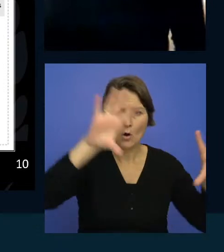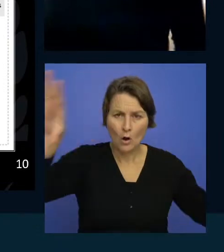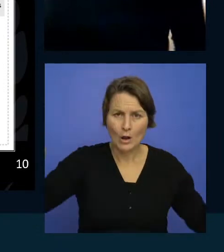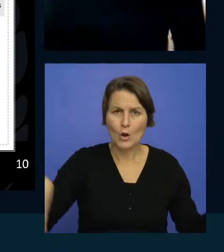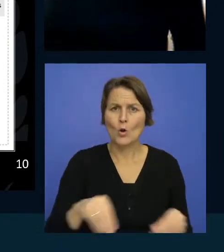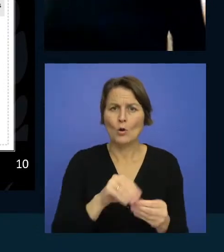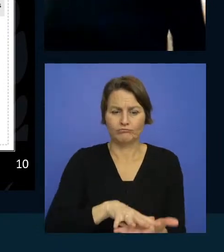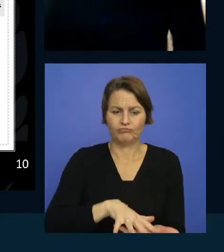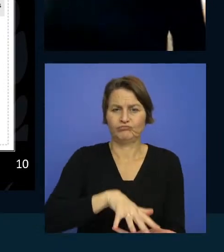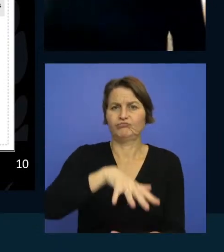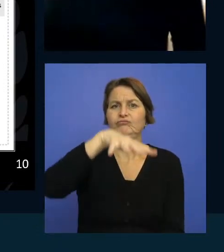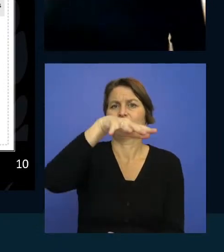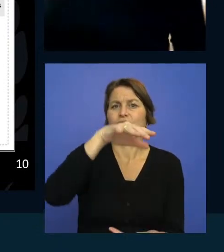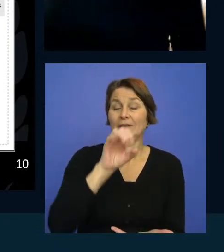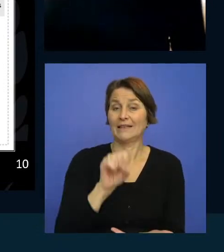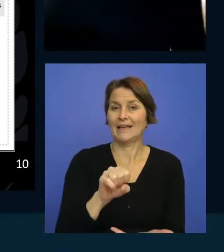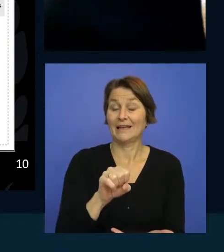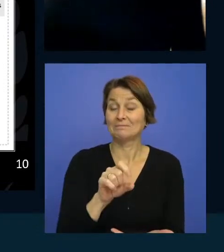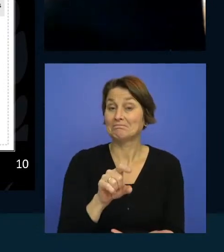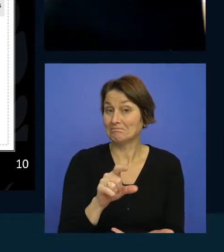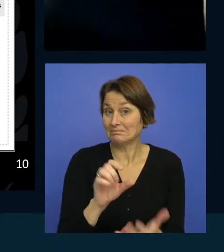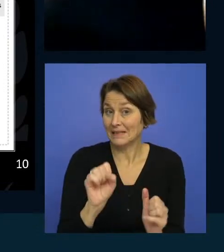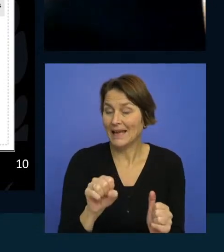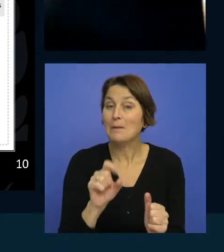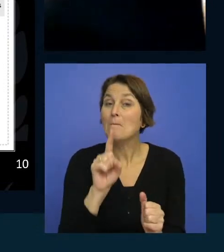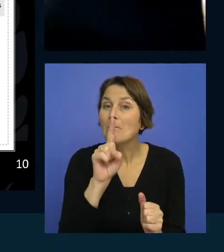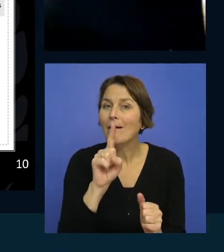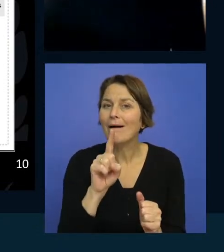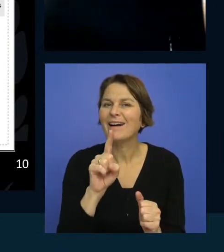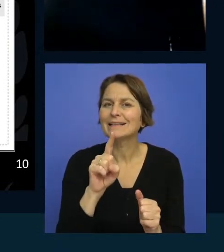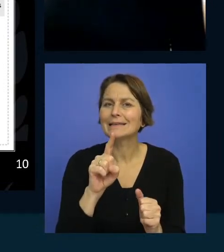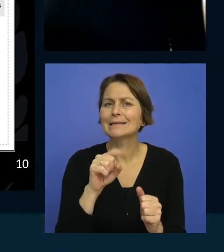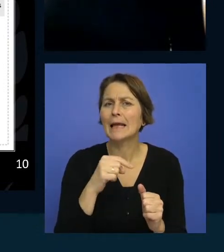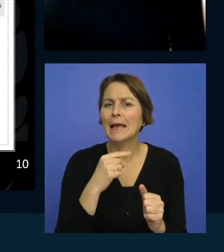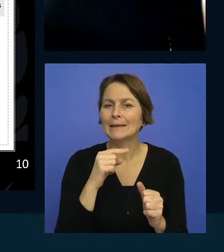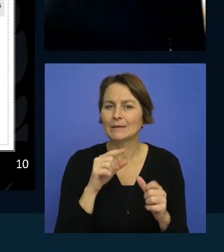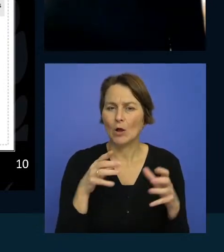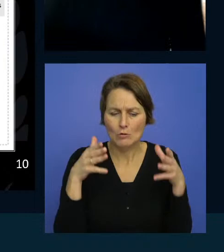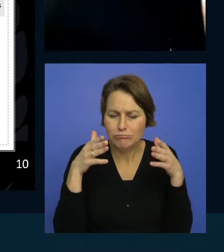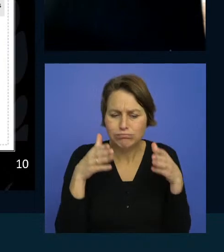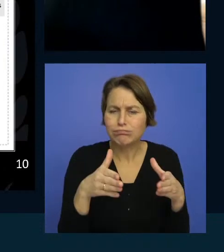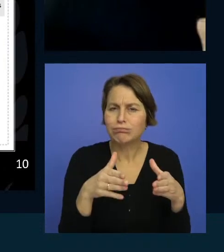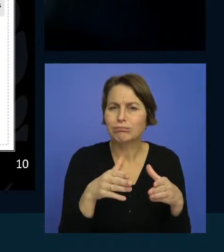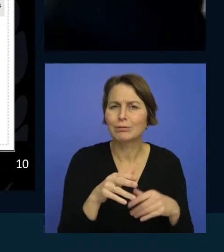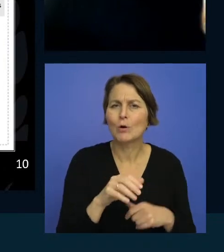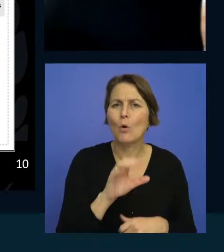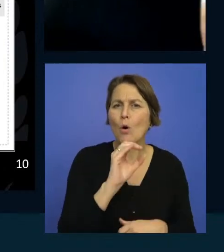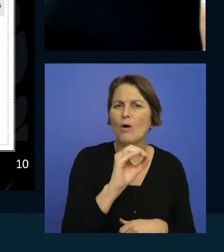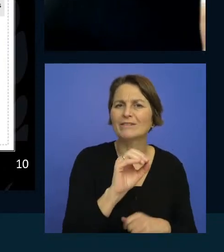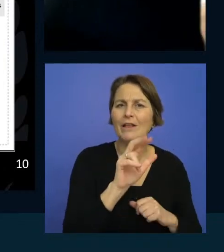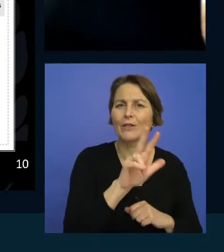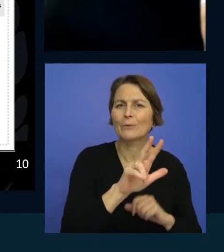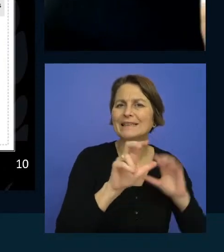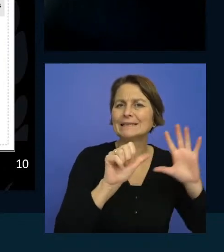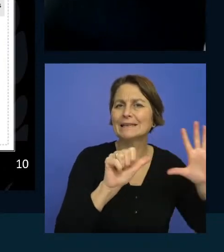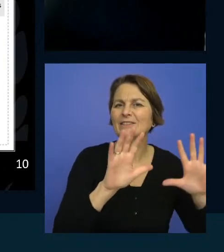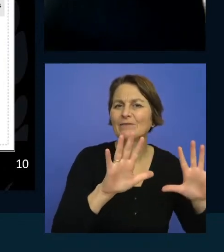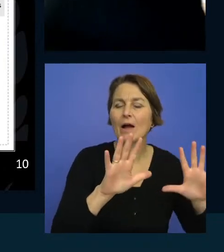But the interesting part is that you can also bring in additional data. So you can bring in metadata